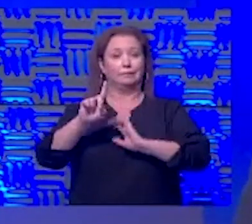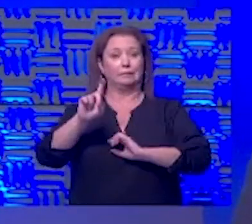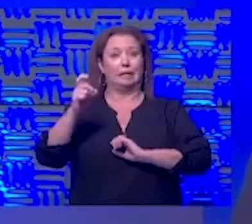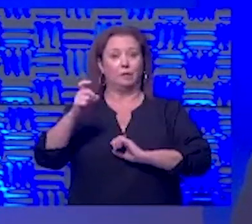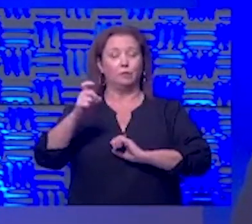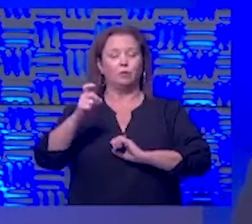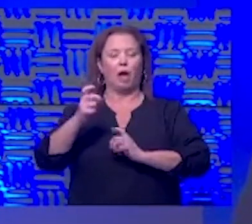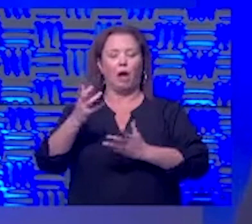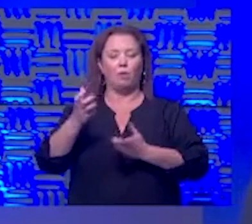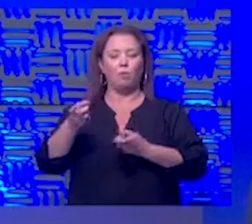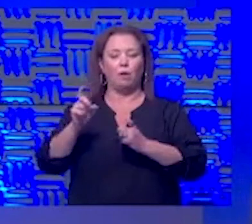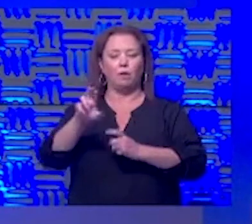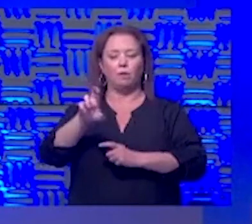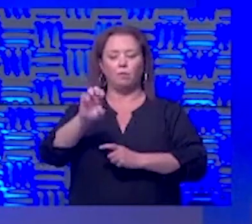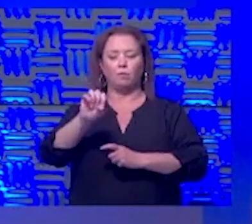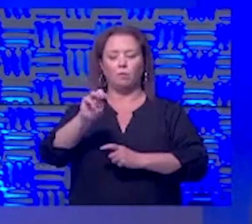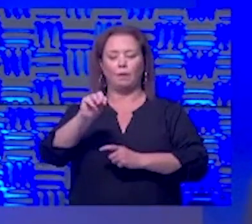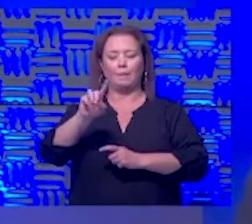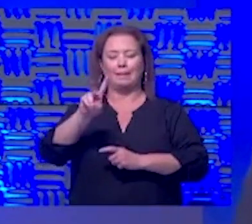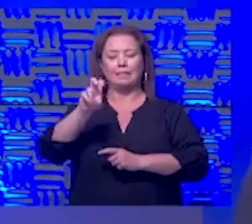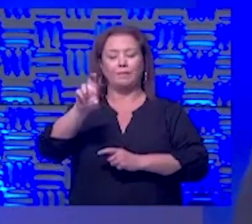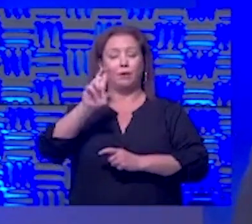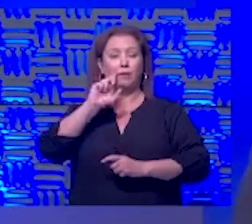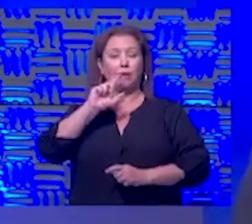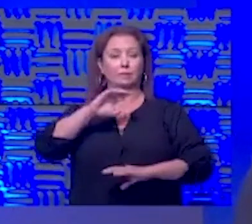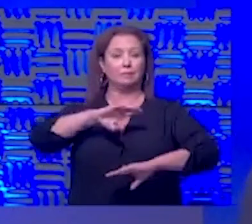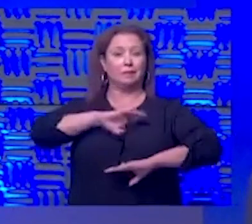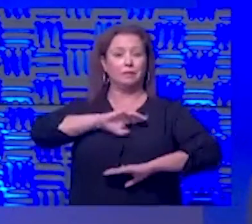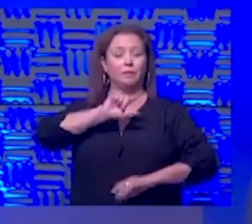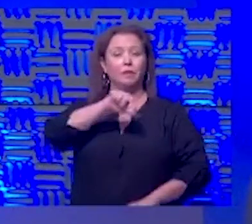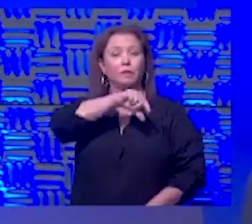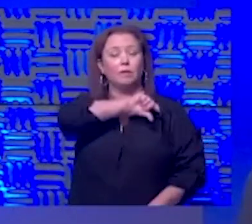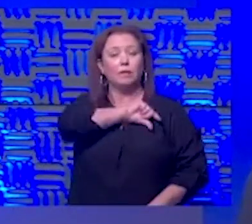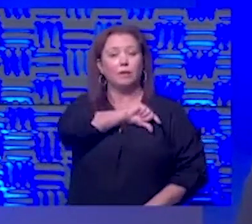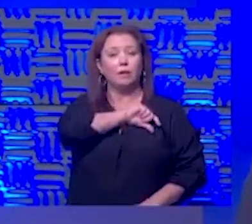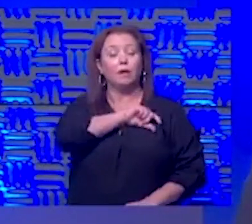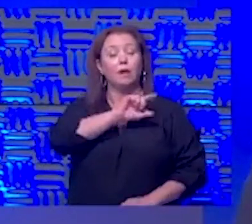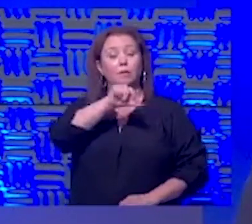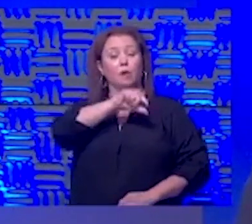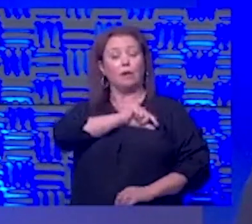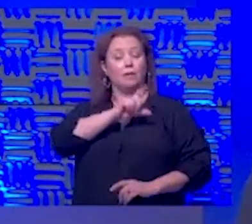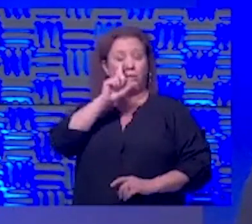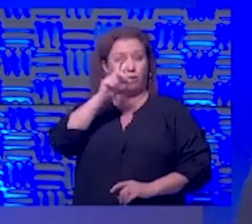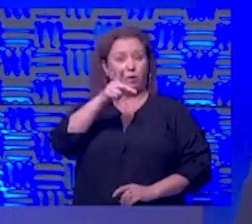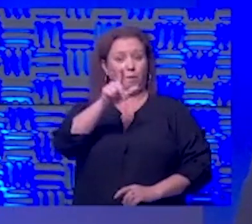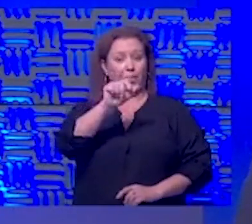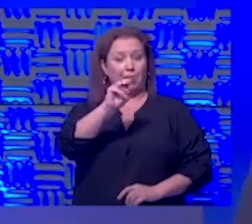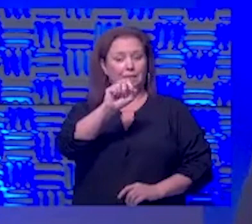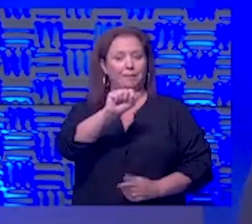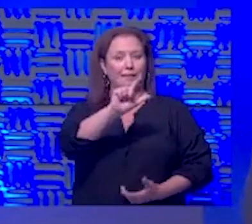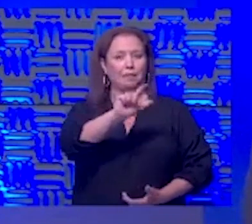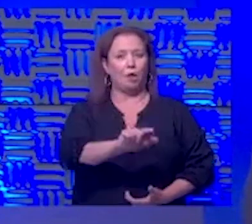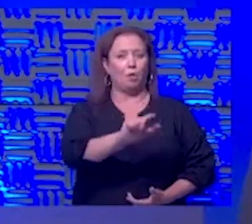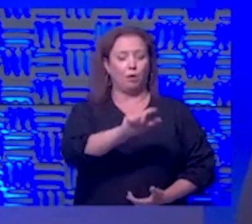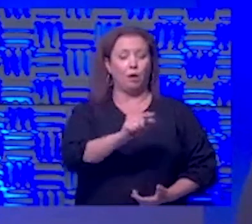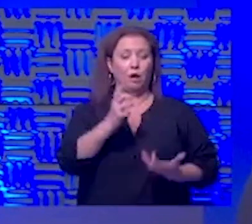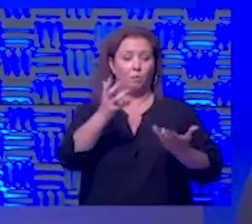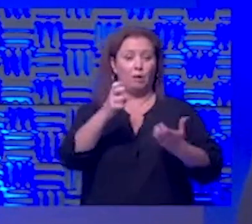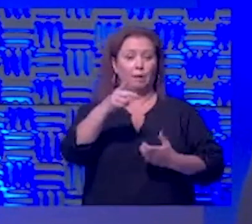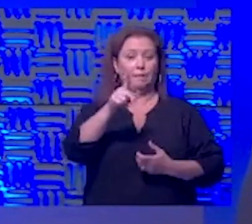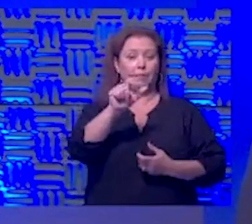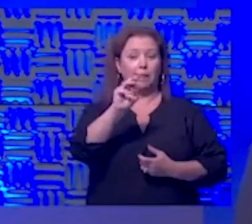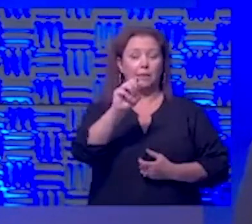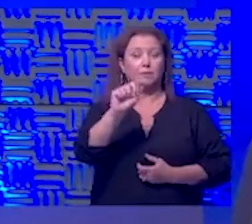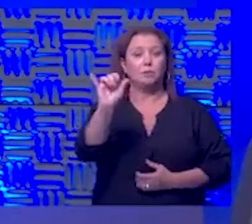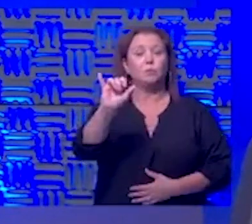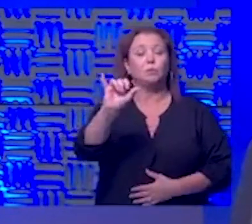given remdesivir if I met the criteria. The criteria for getting plasma is much lower. I would certainly want that as well, and